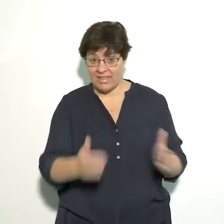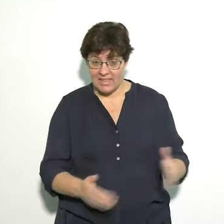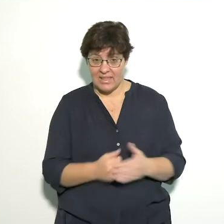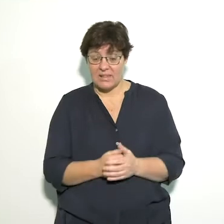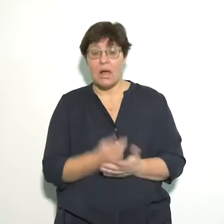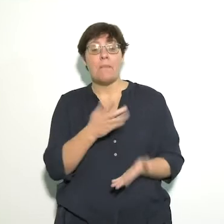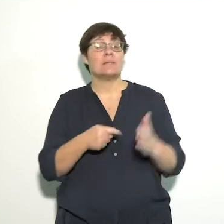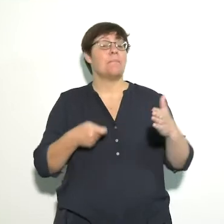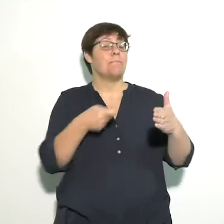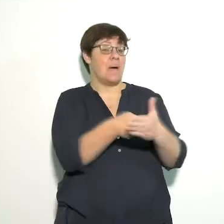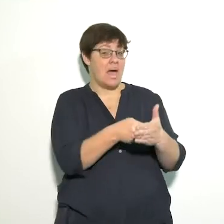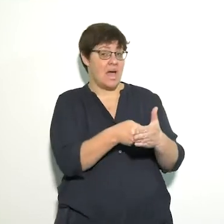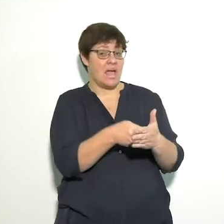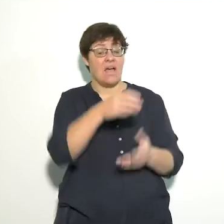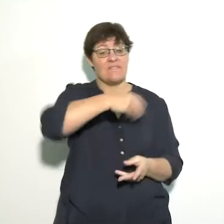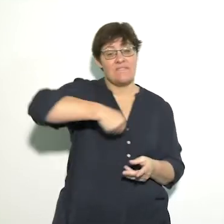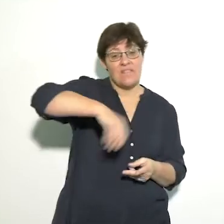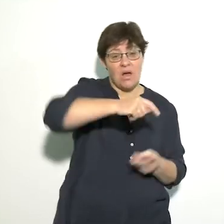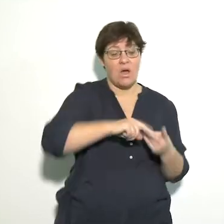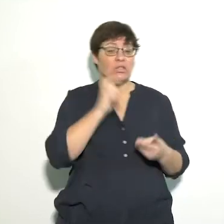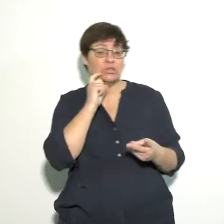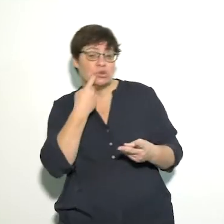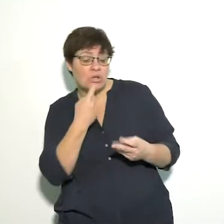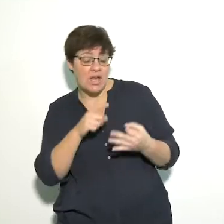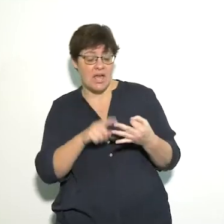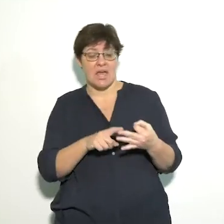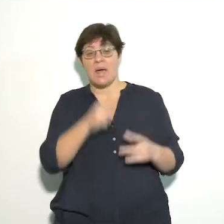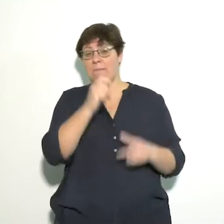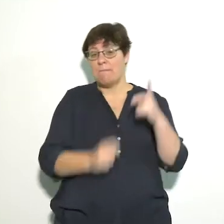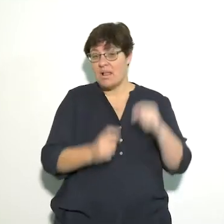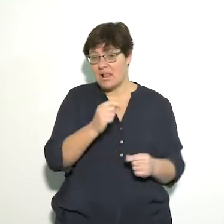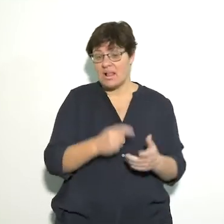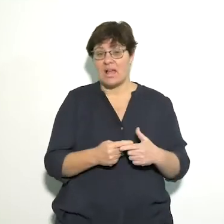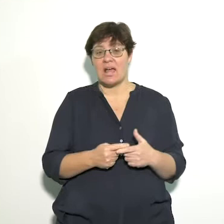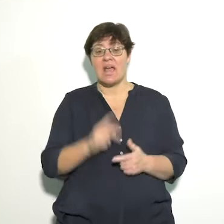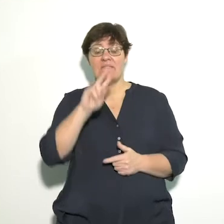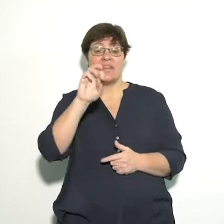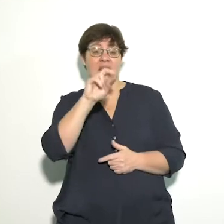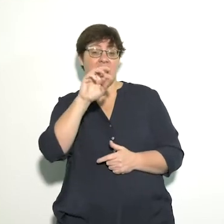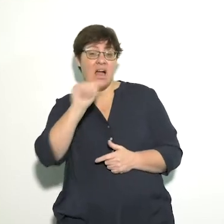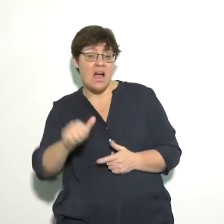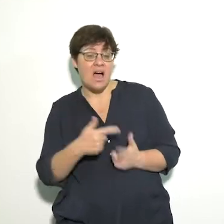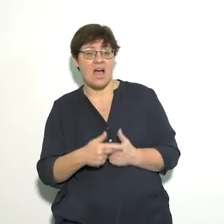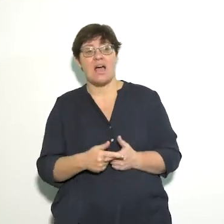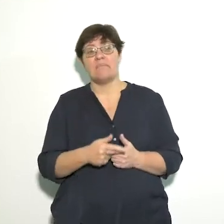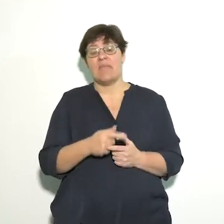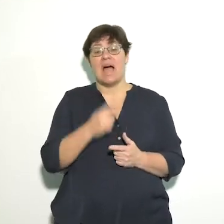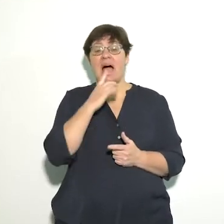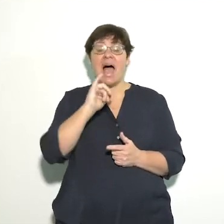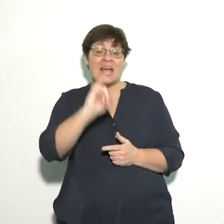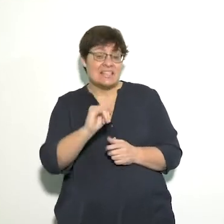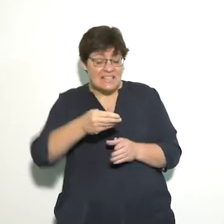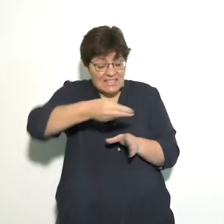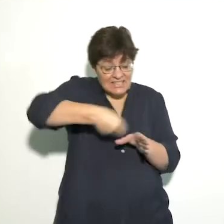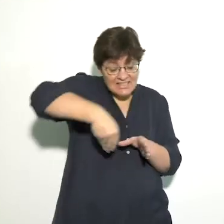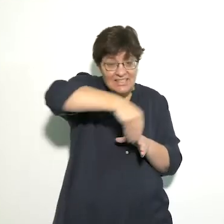need to go buy some flour, some sugar, some milk, maybe some vanilla essence, some icing powder for the